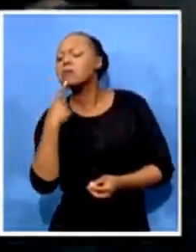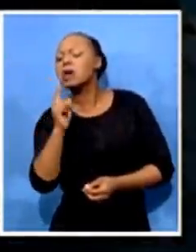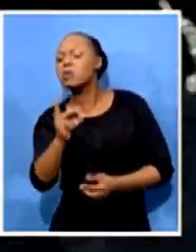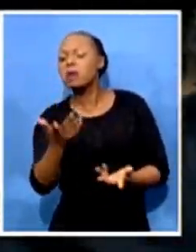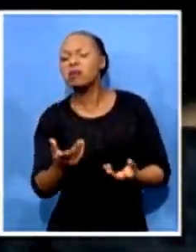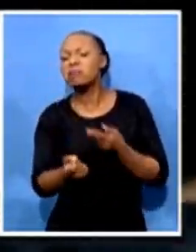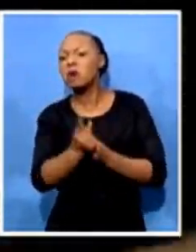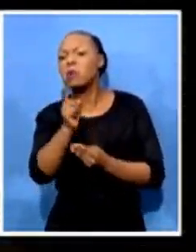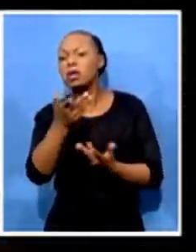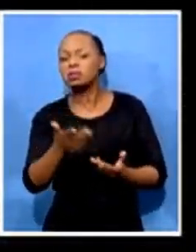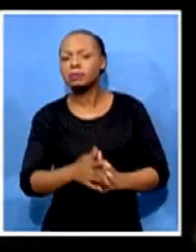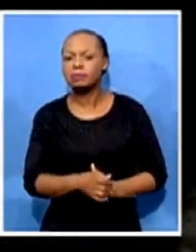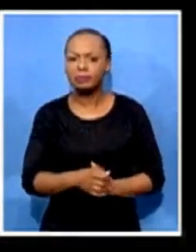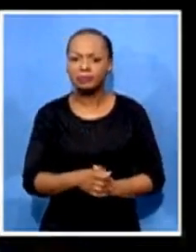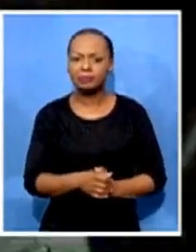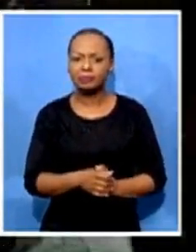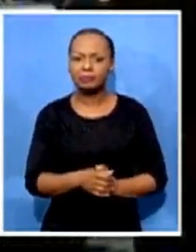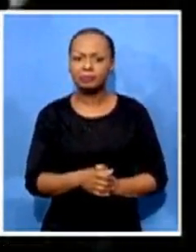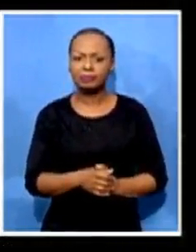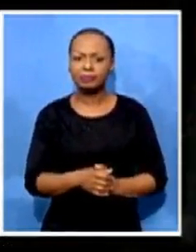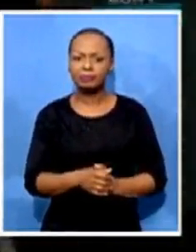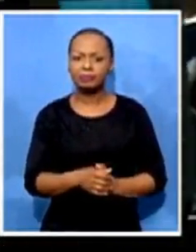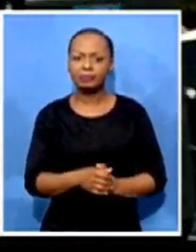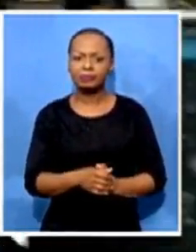at this point in time.